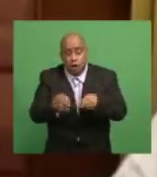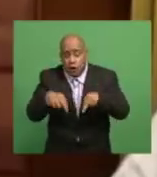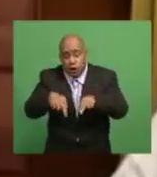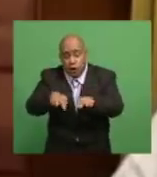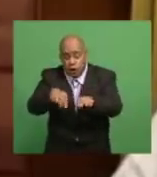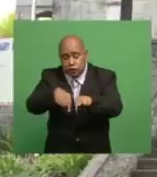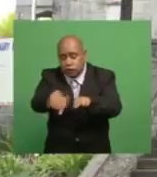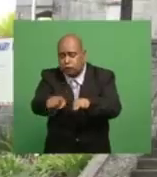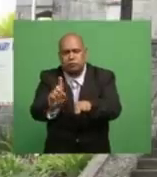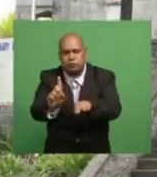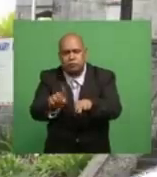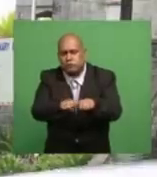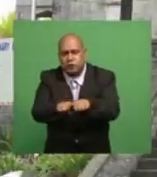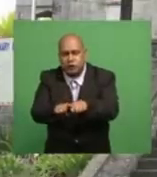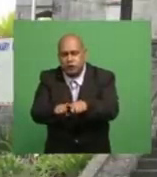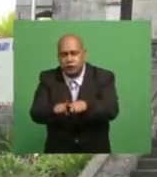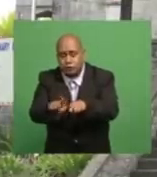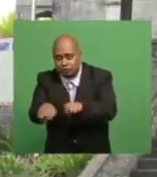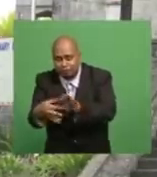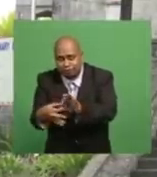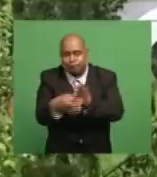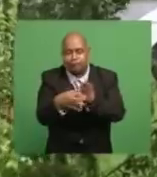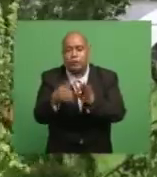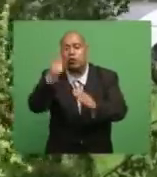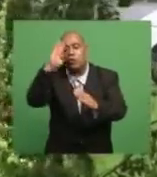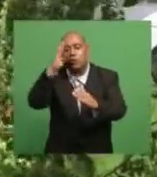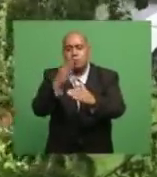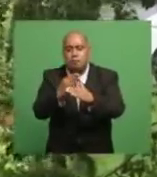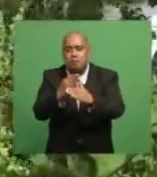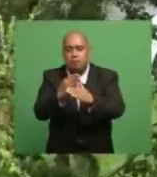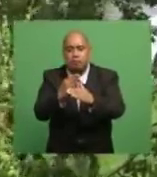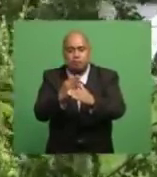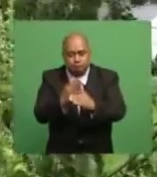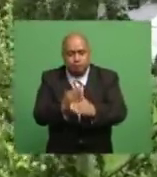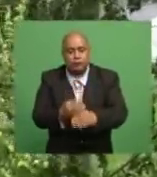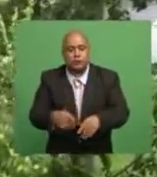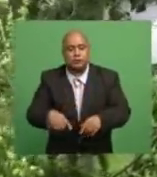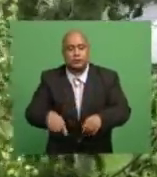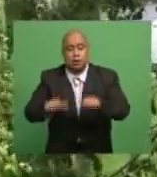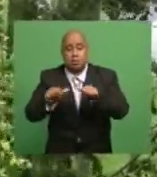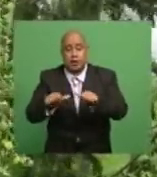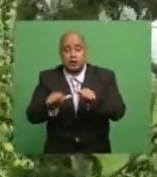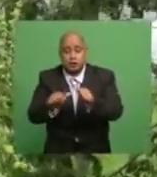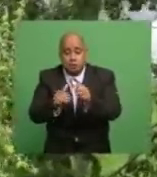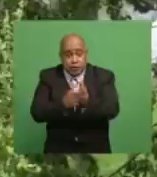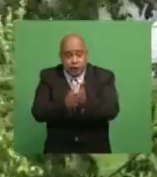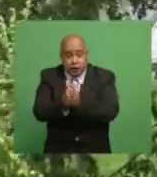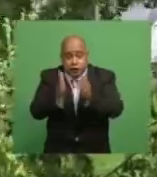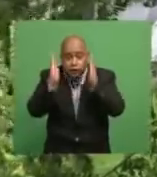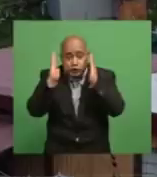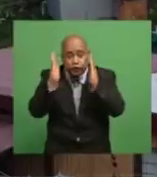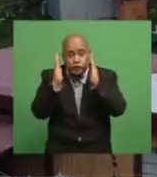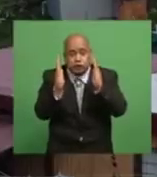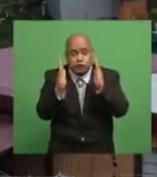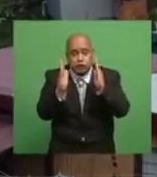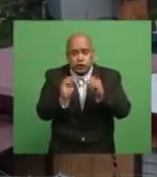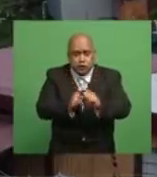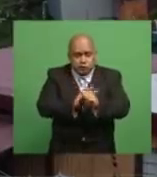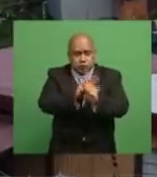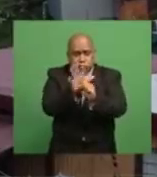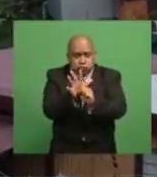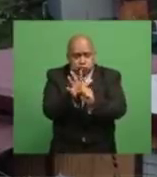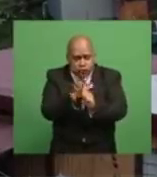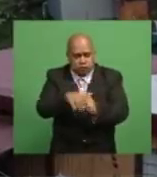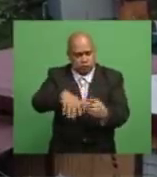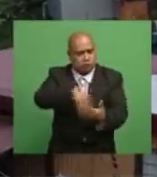to hope. The president of the Methodist Church in Fiji says COVID-19 and Tropical Cyclone Harold have somehow strengthened the